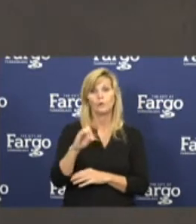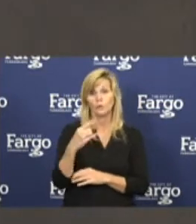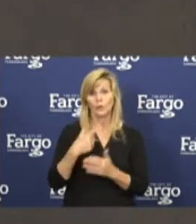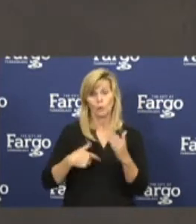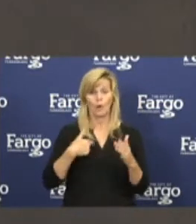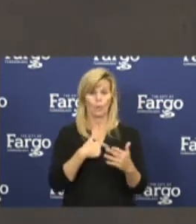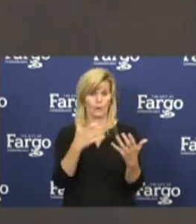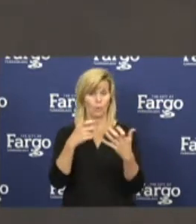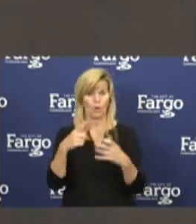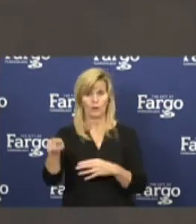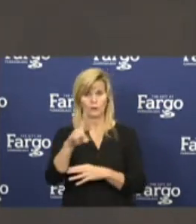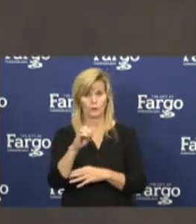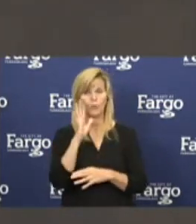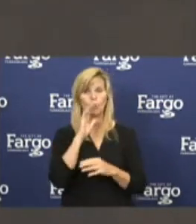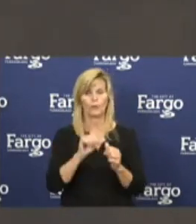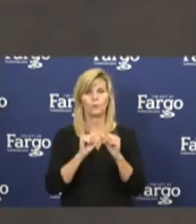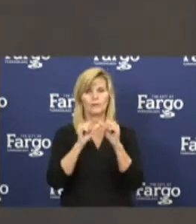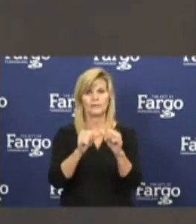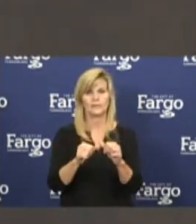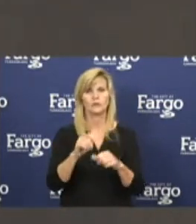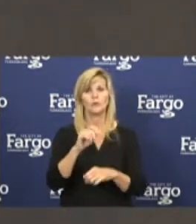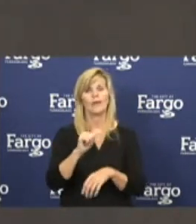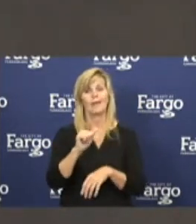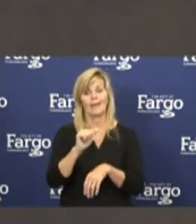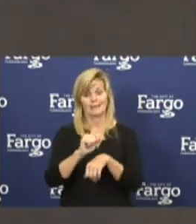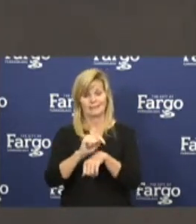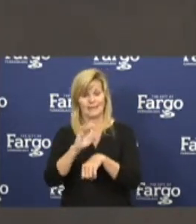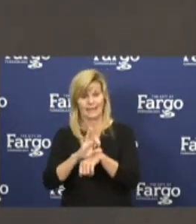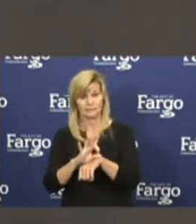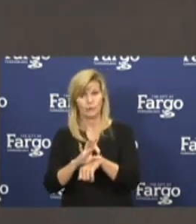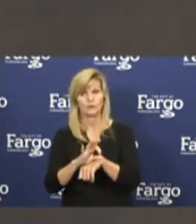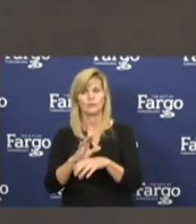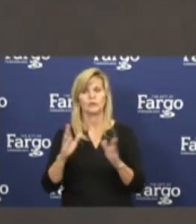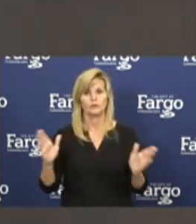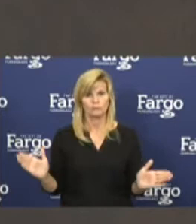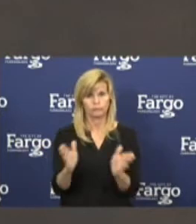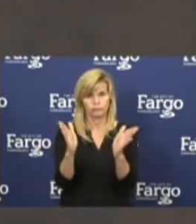community, and we will continue as a task force to strive to keep the virus